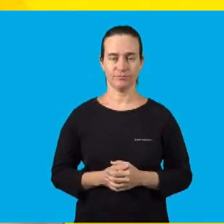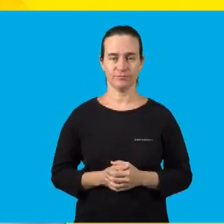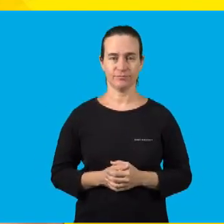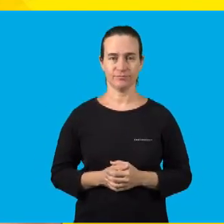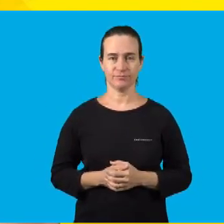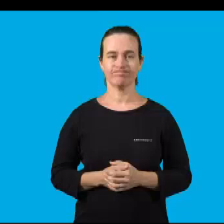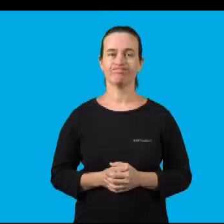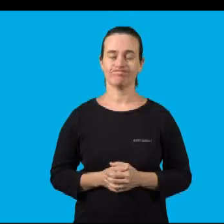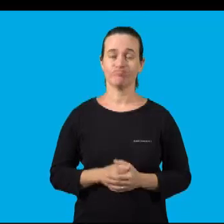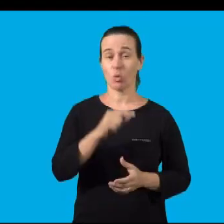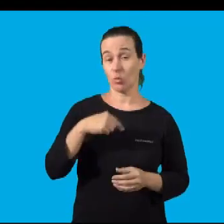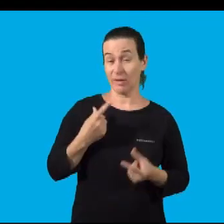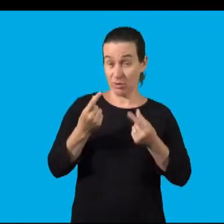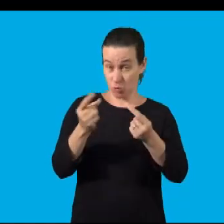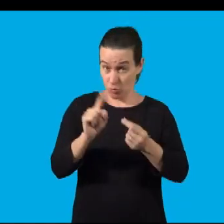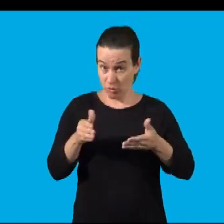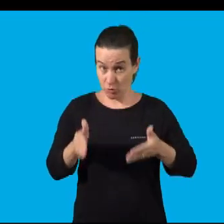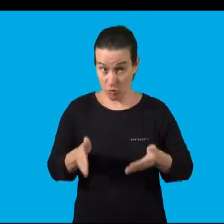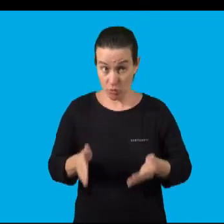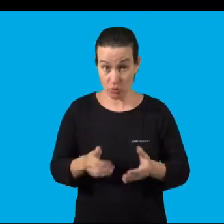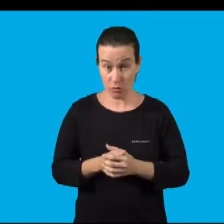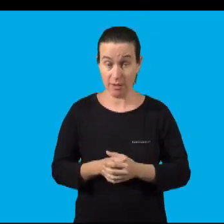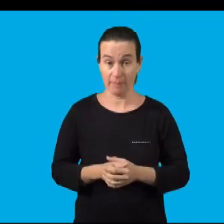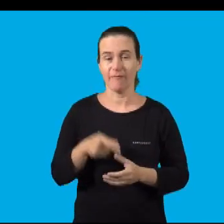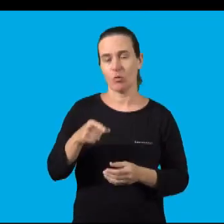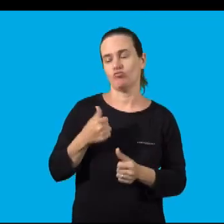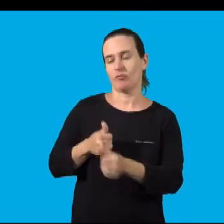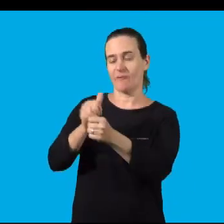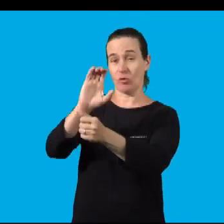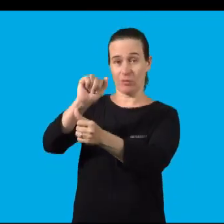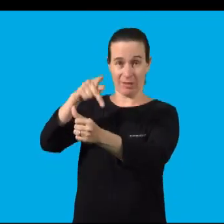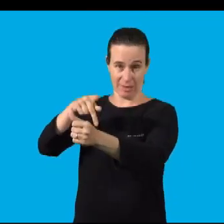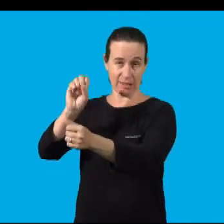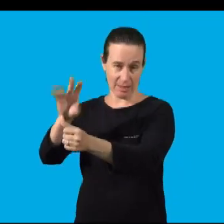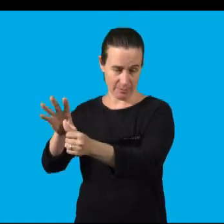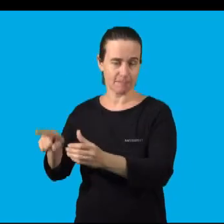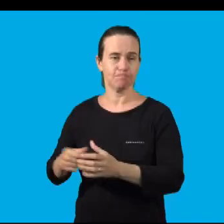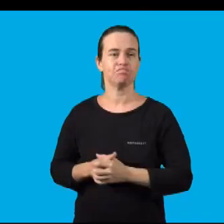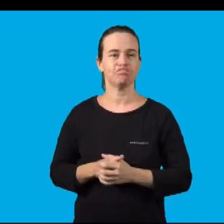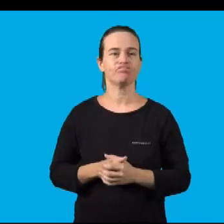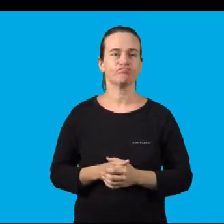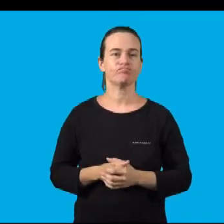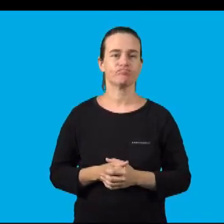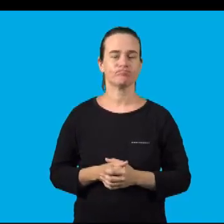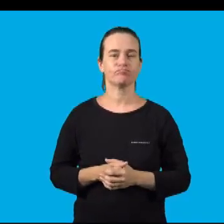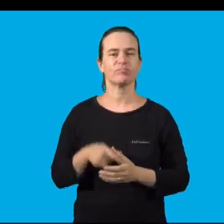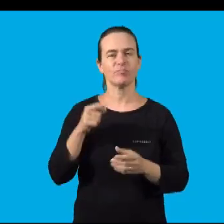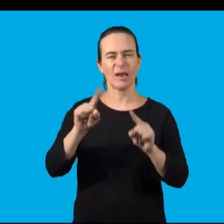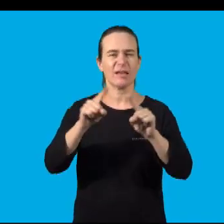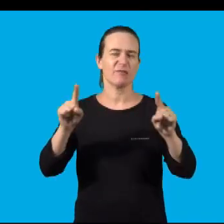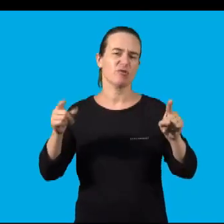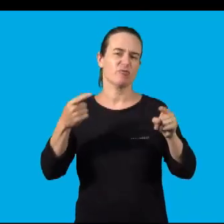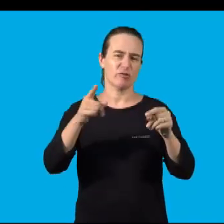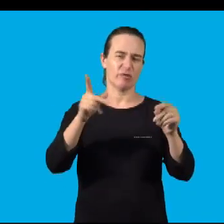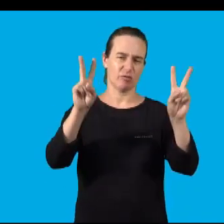Now, this is what we'll be looking at today under the CAPS curriculum, reading and viewing, and the various components